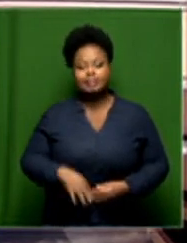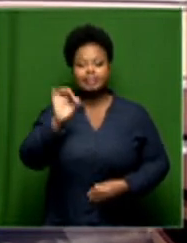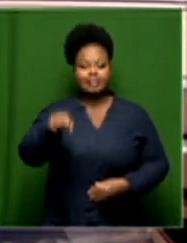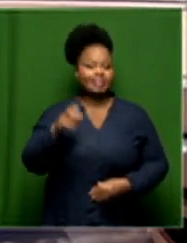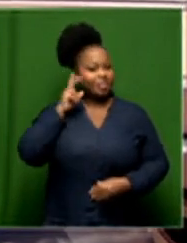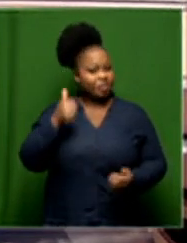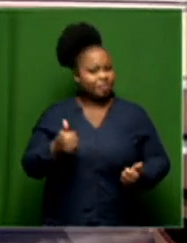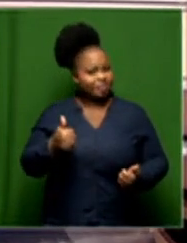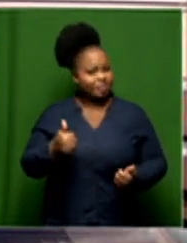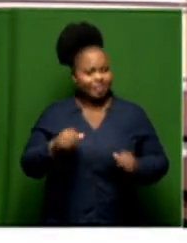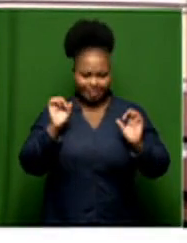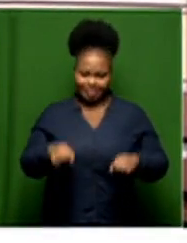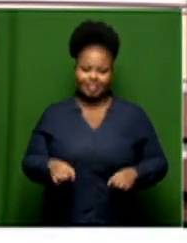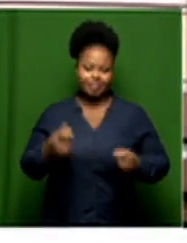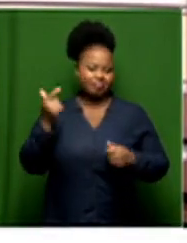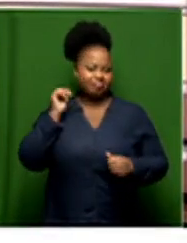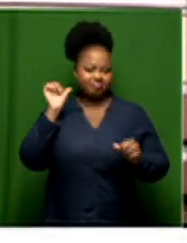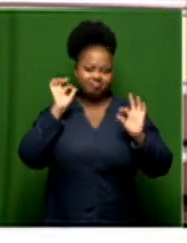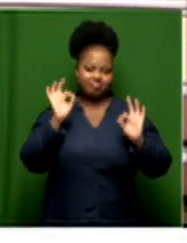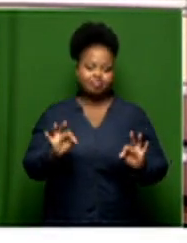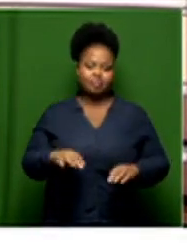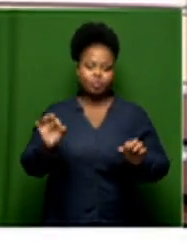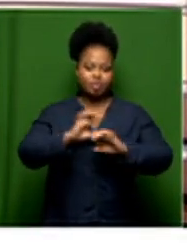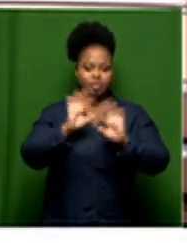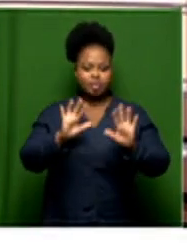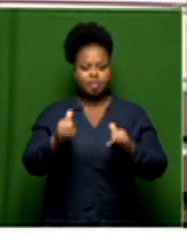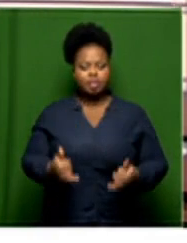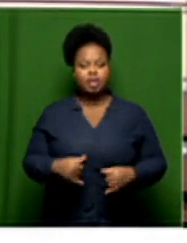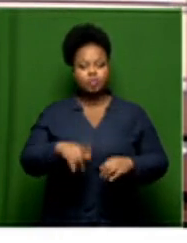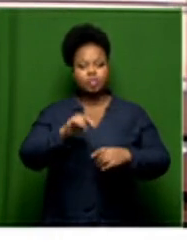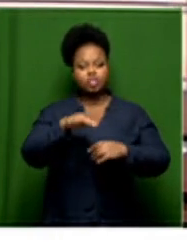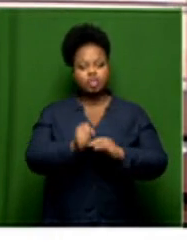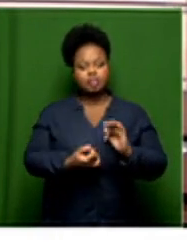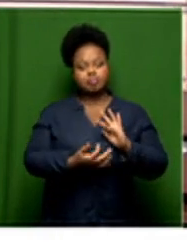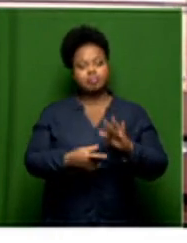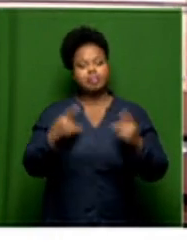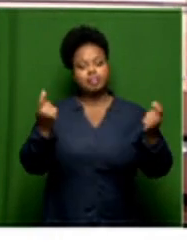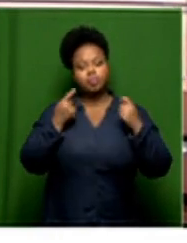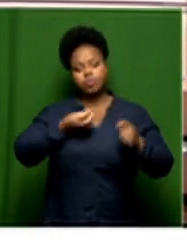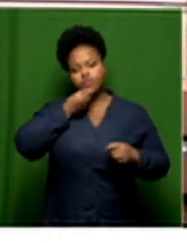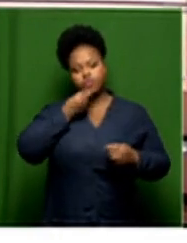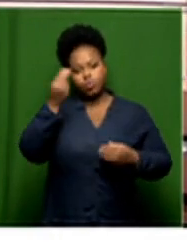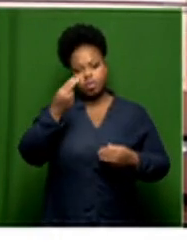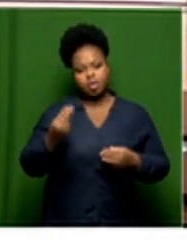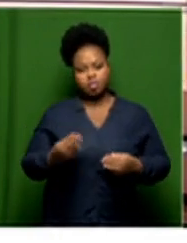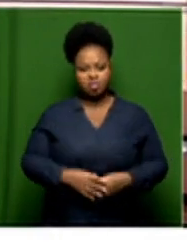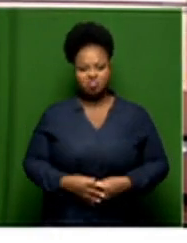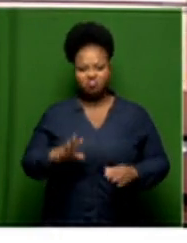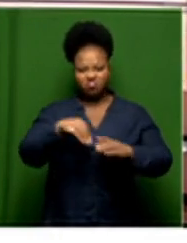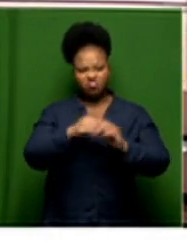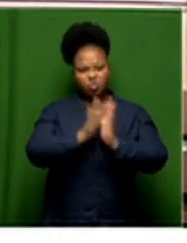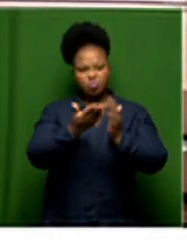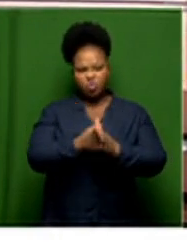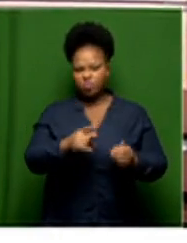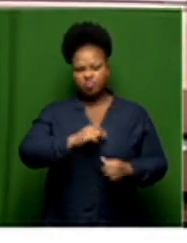I can hear you. Can you hear me? Yes, I can hear you loud and clear. Let's start with the book, Tasha's Inspired, a celebration of food and art. What's in this book